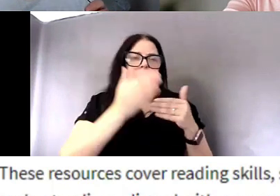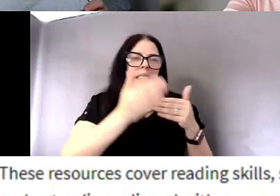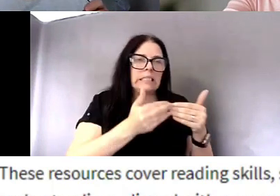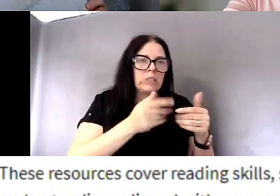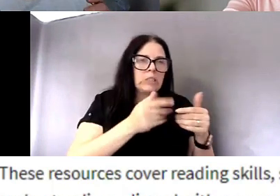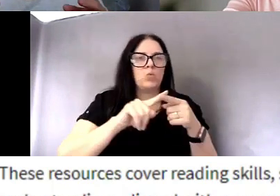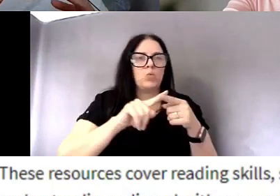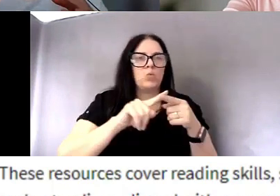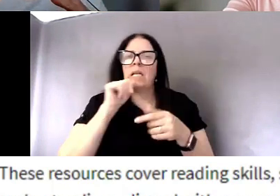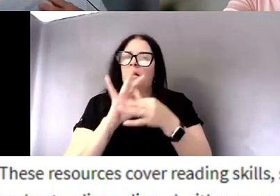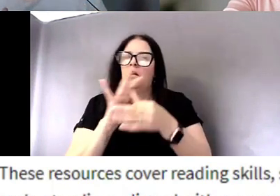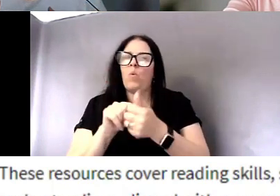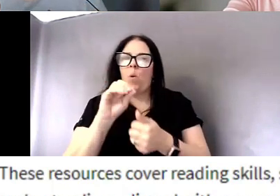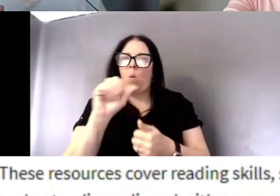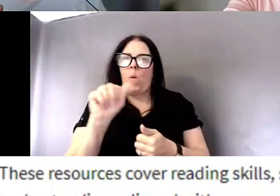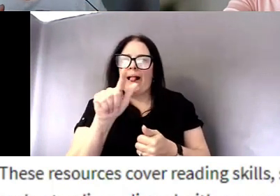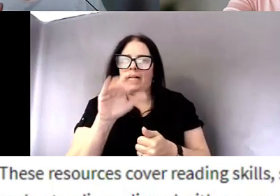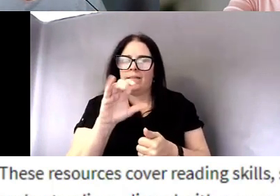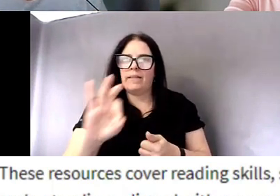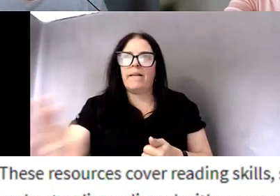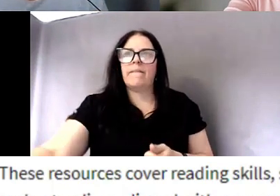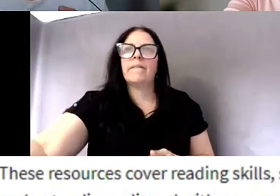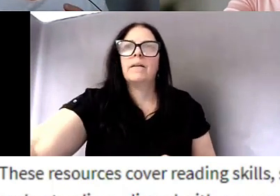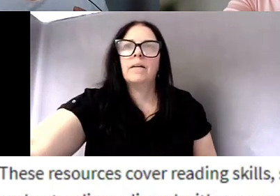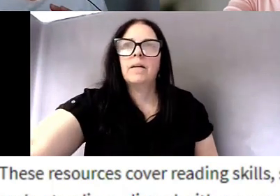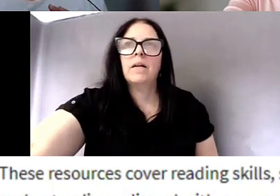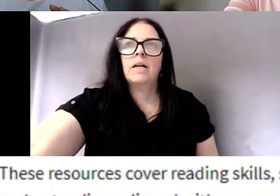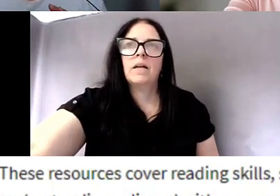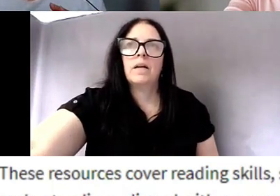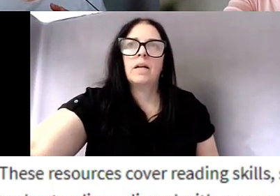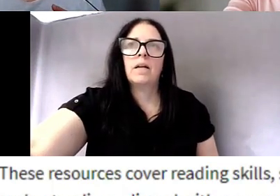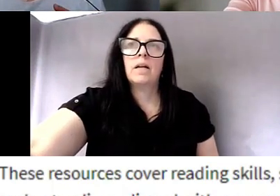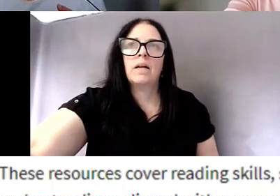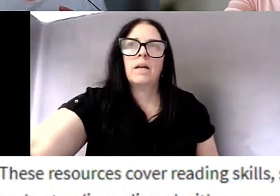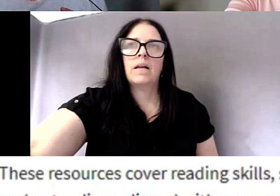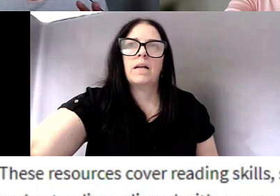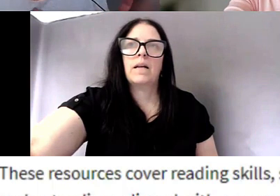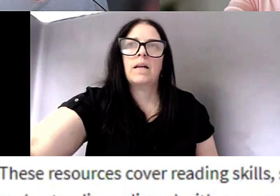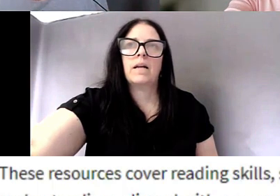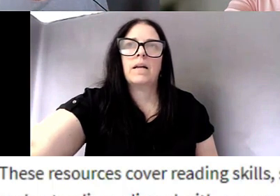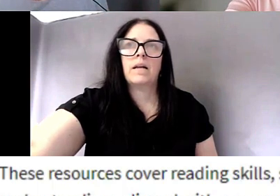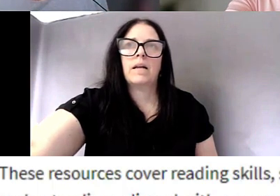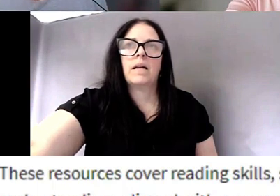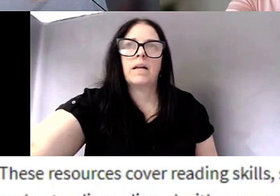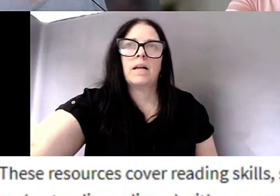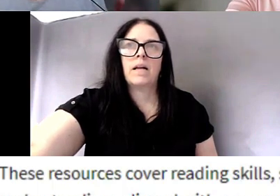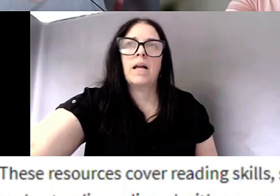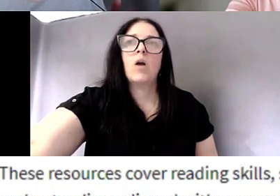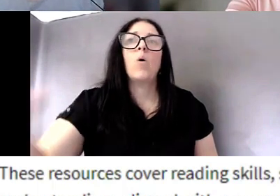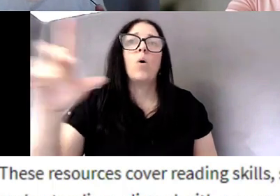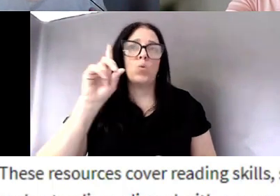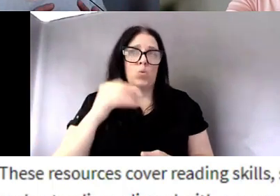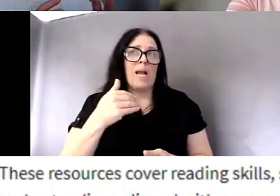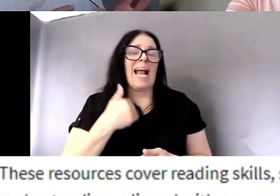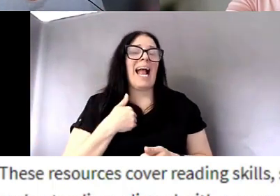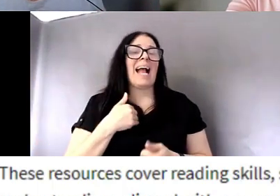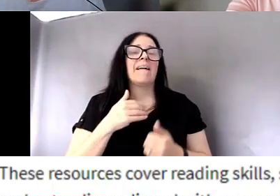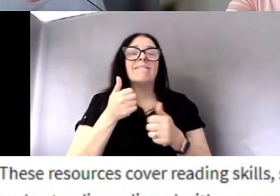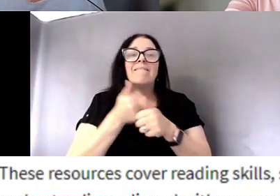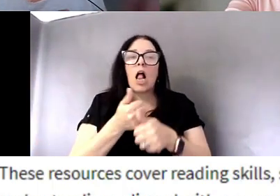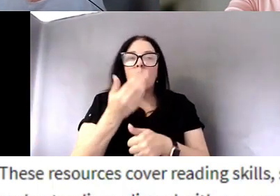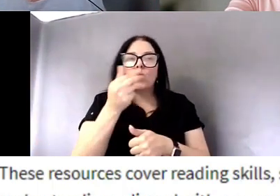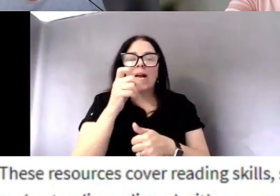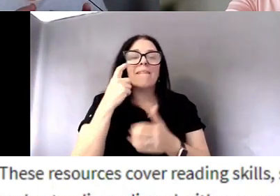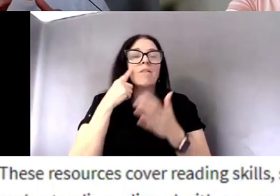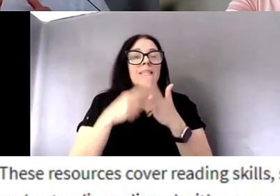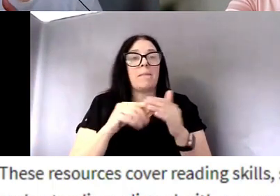that we are using grade level equivalencies. So level 1 is a